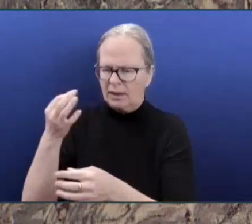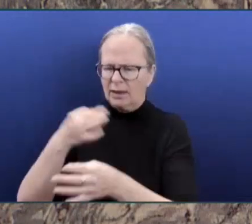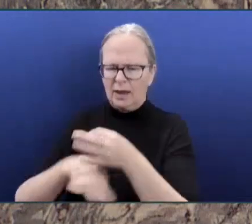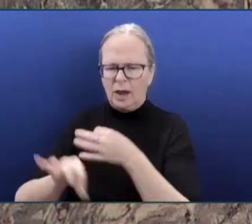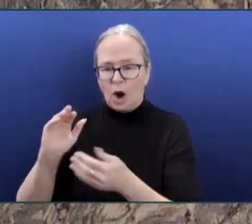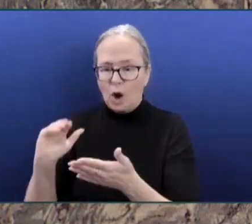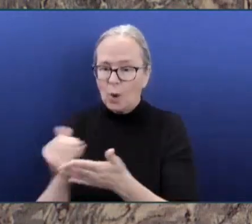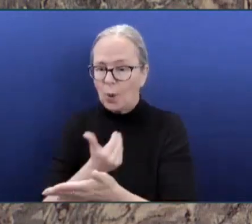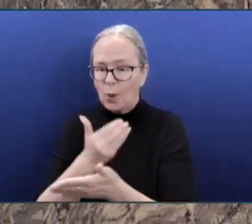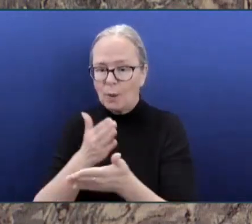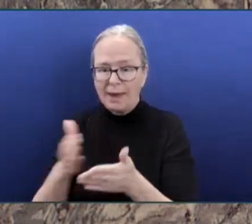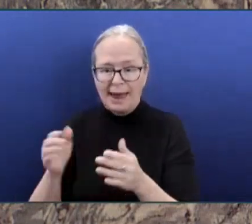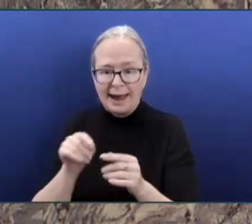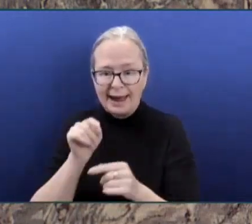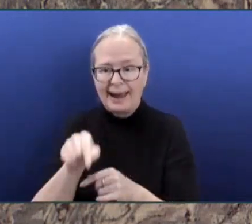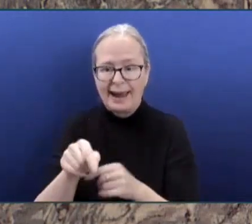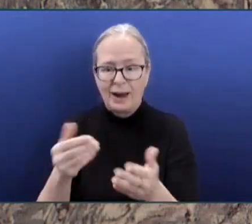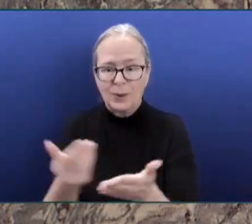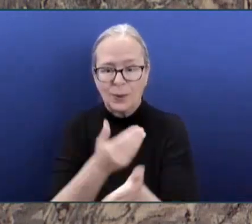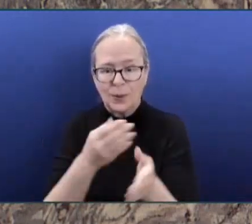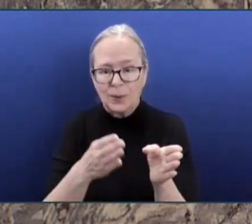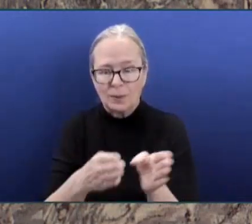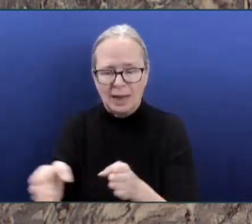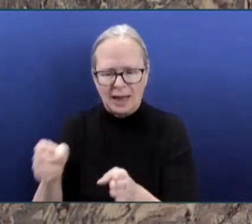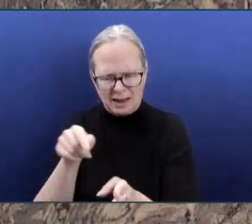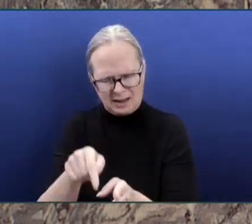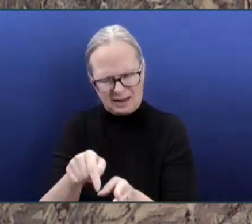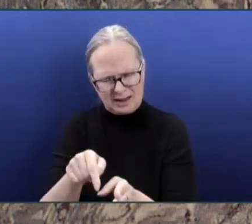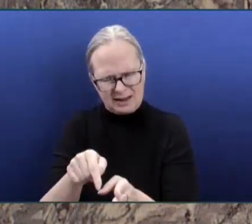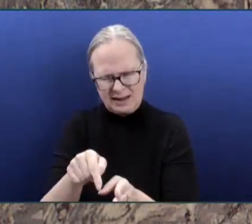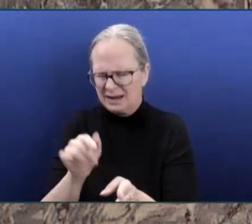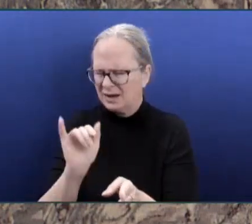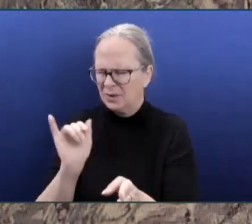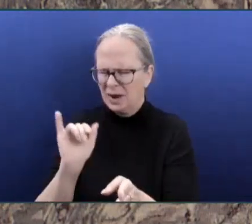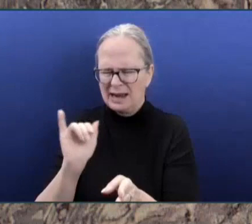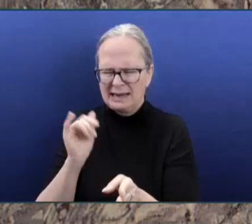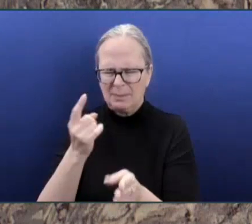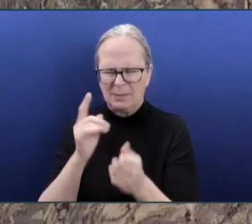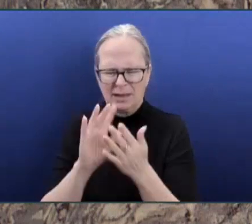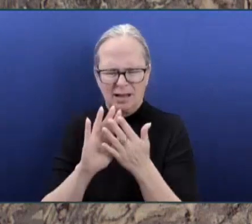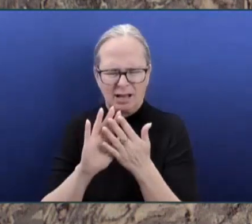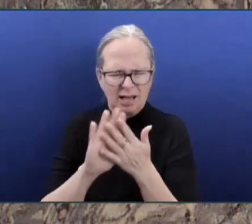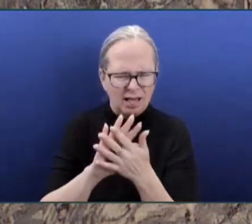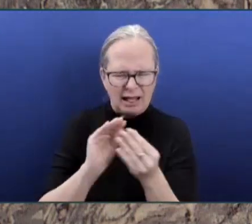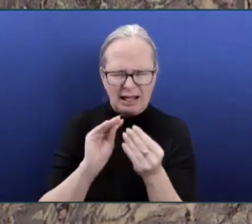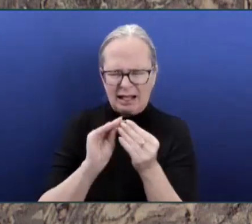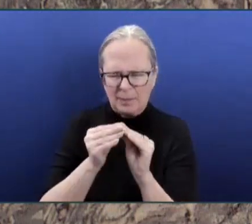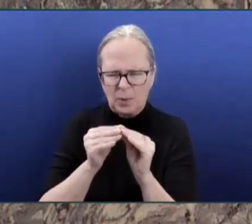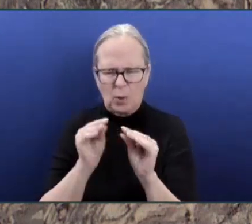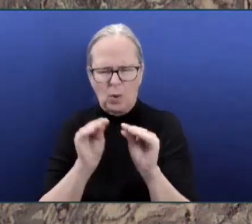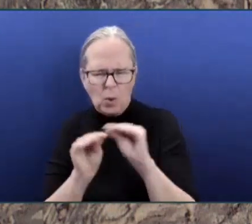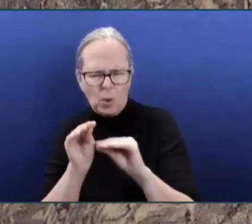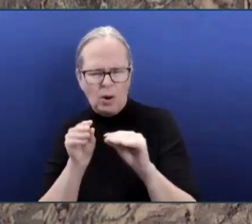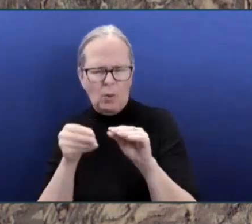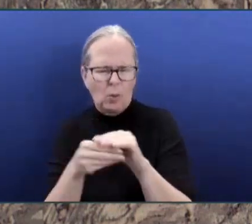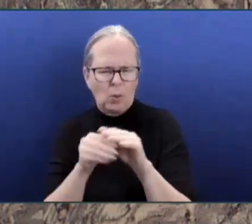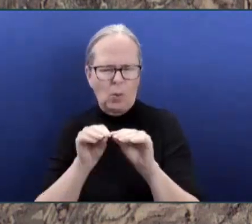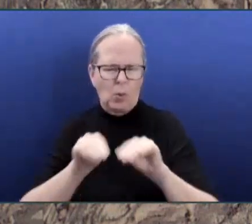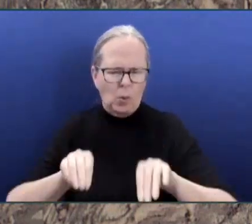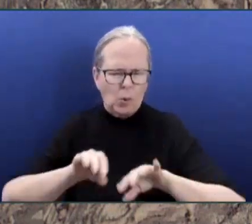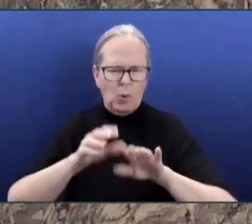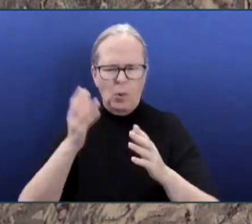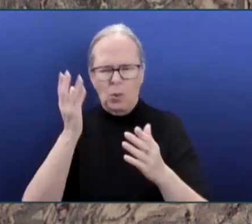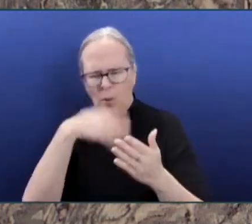desperate attempt to fudge the numbers and hide his own abysmal record. With now a throwback to the 1990s, the NDP has opted